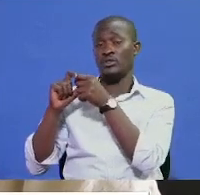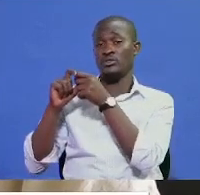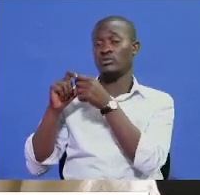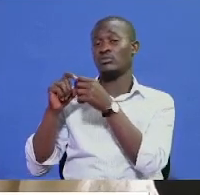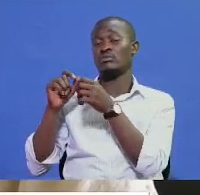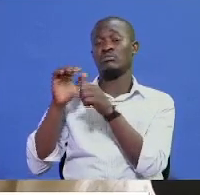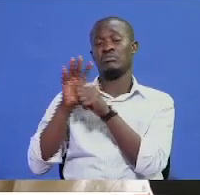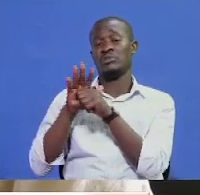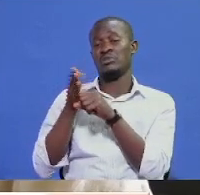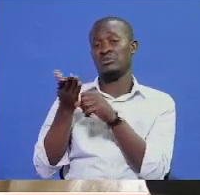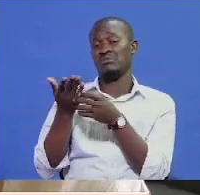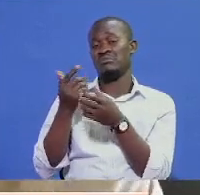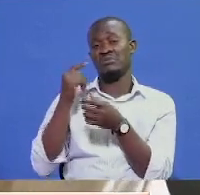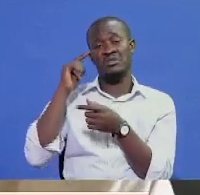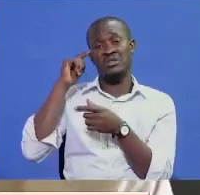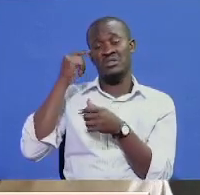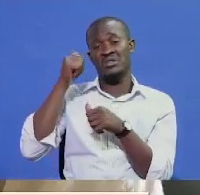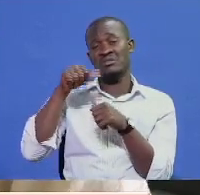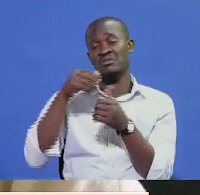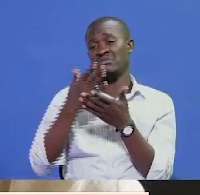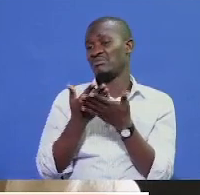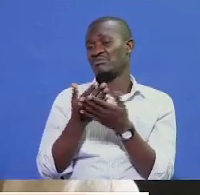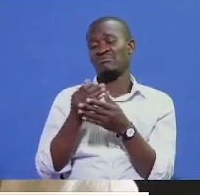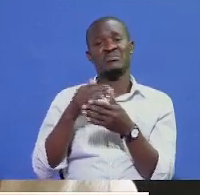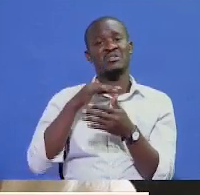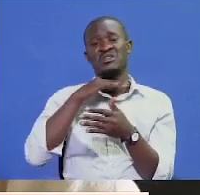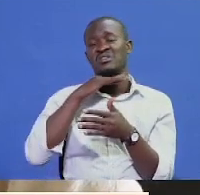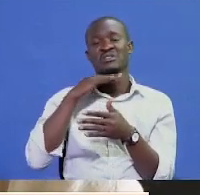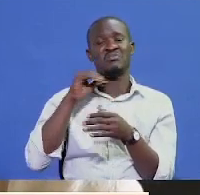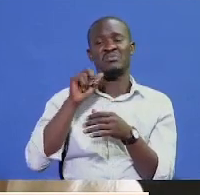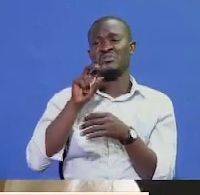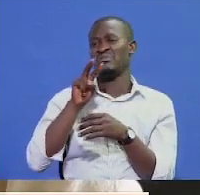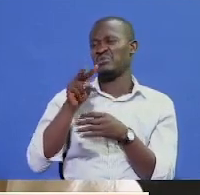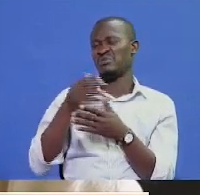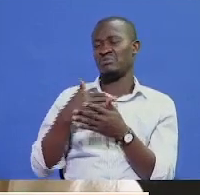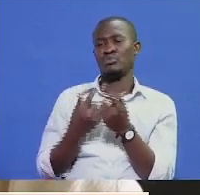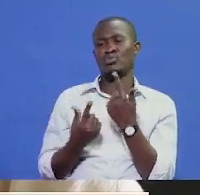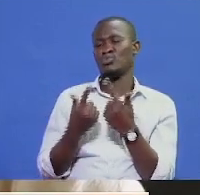Lots of people thinking periods are dirty, you cannot be seen, you cannot cook.